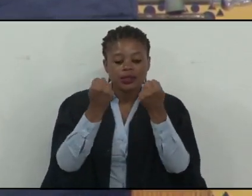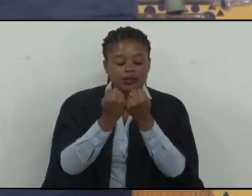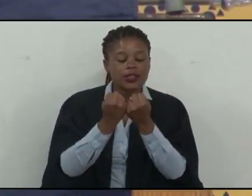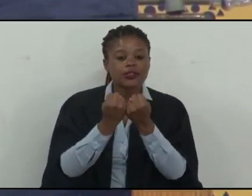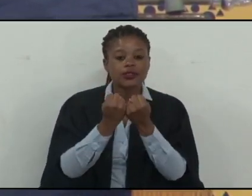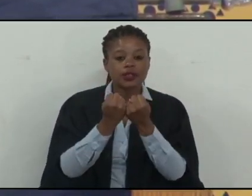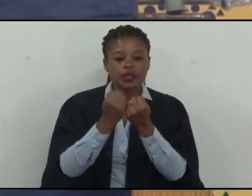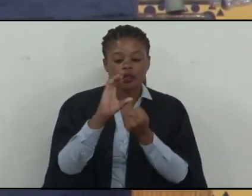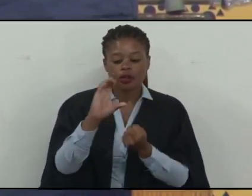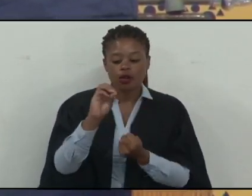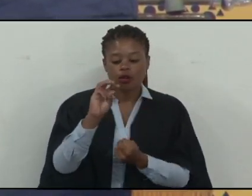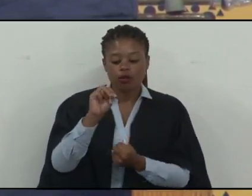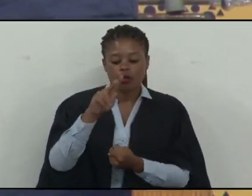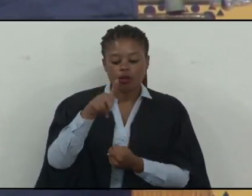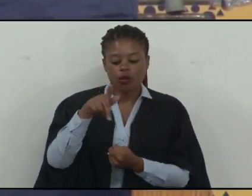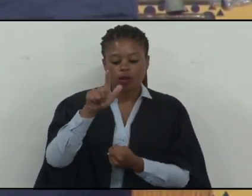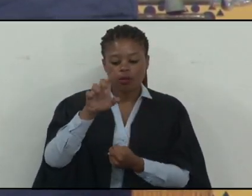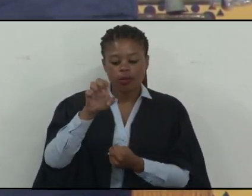complexity.